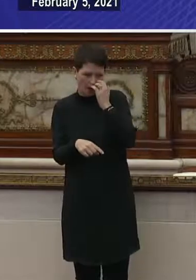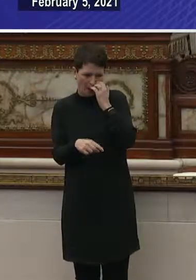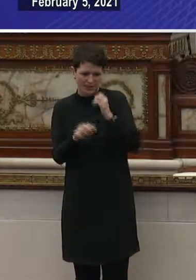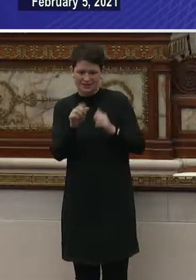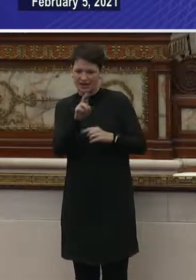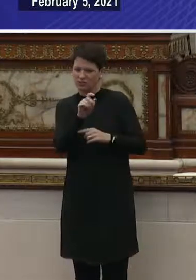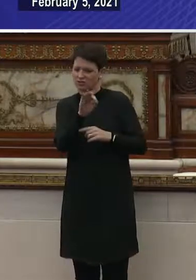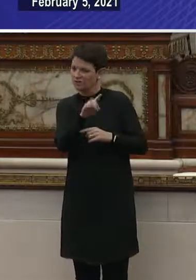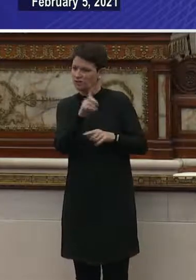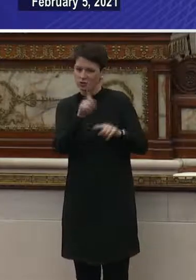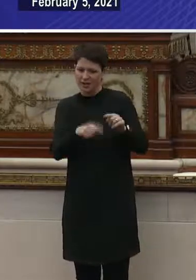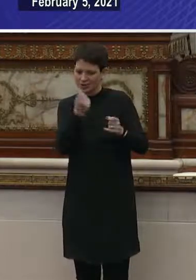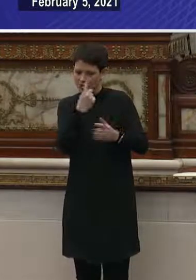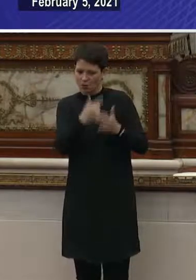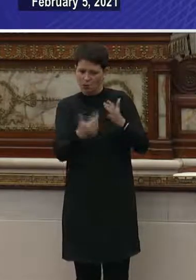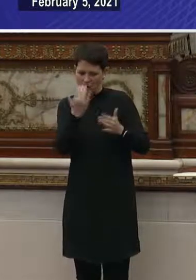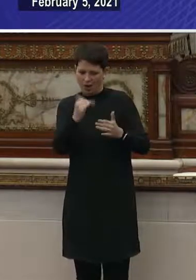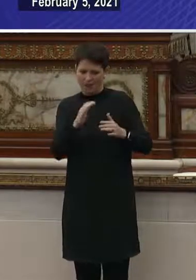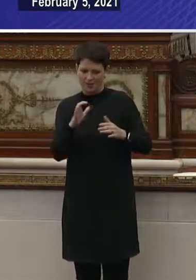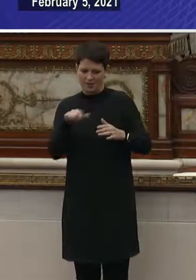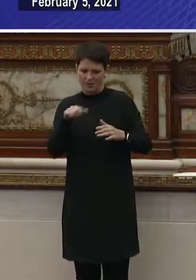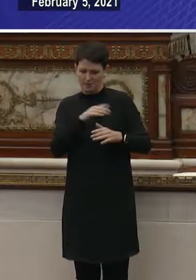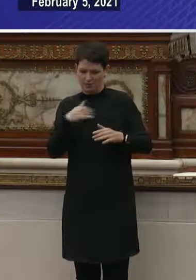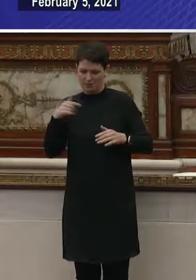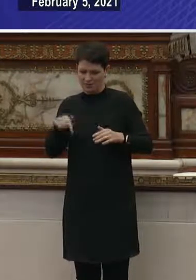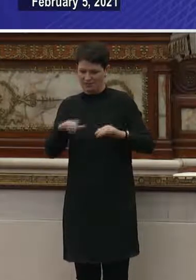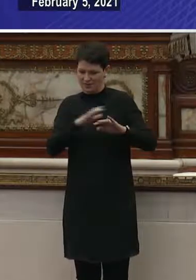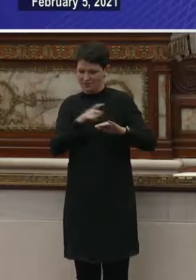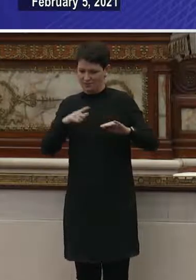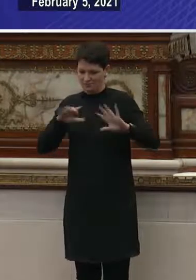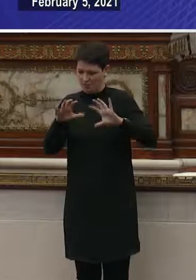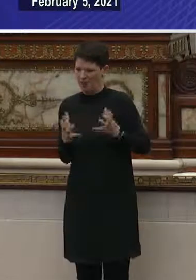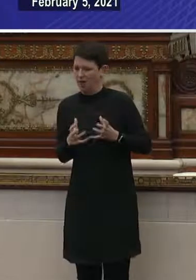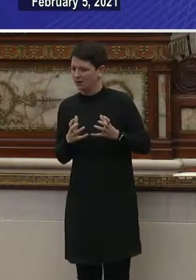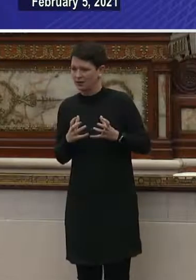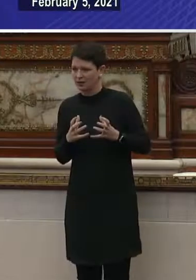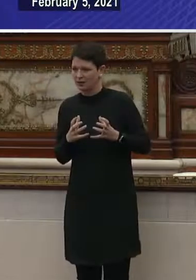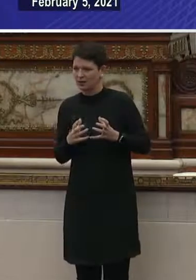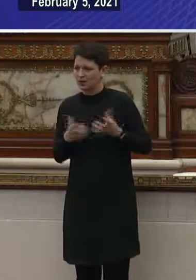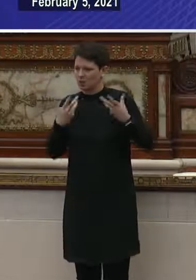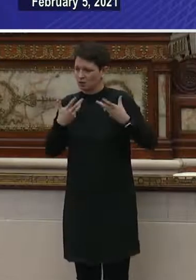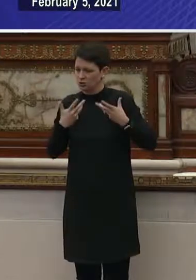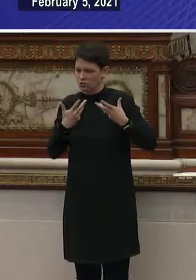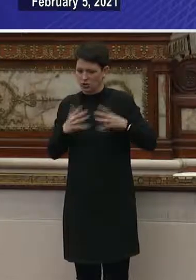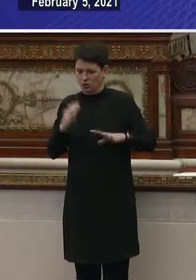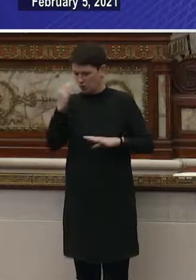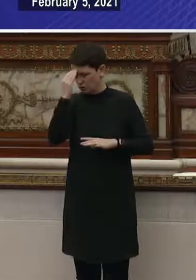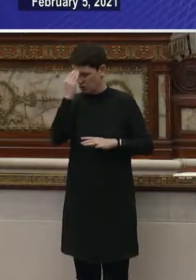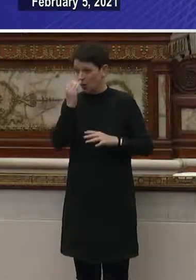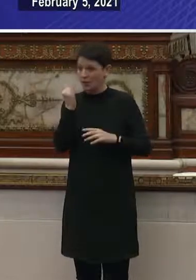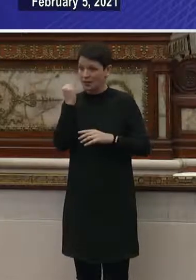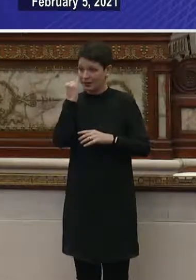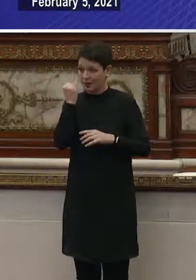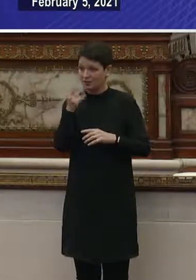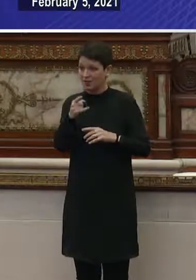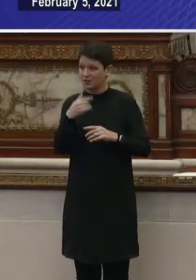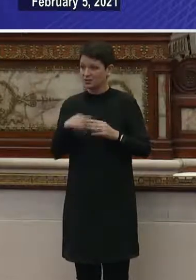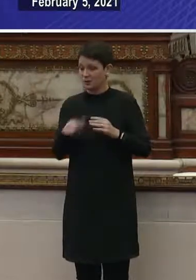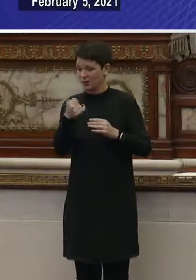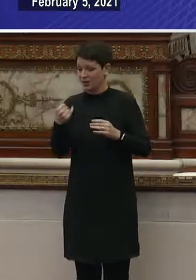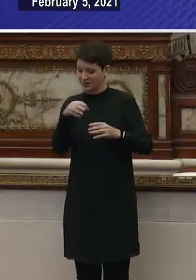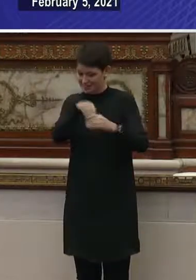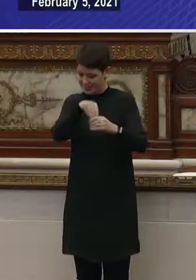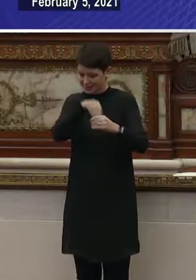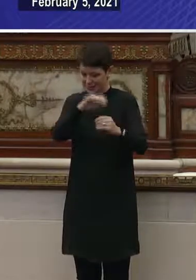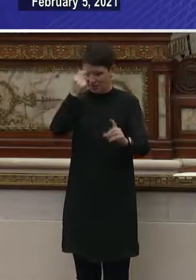not understand, Doc, why members of this legislative body would not want to know whether or not there was somebody